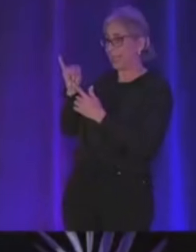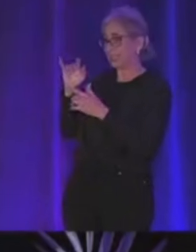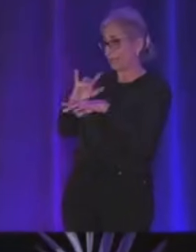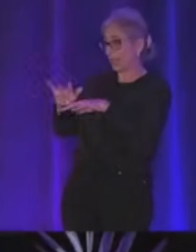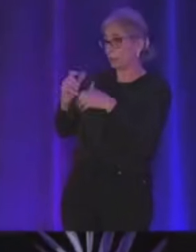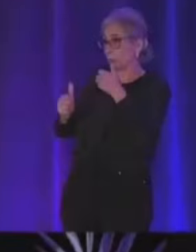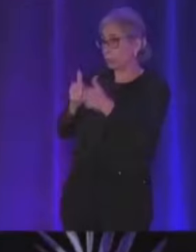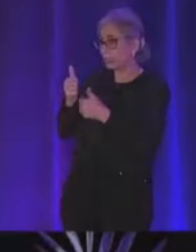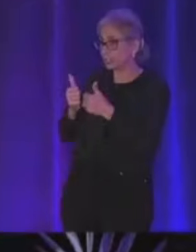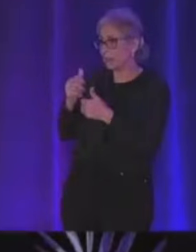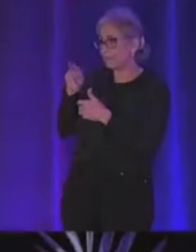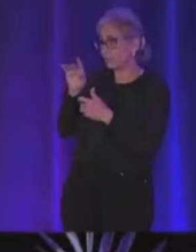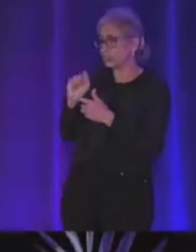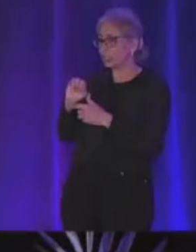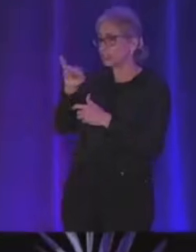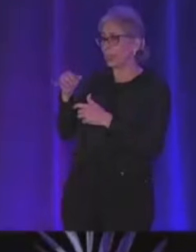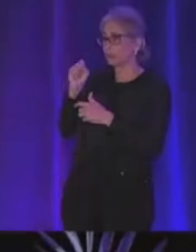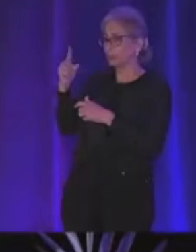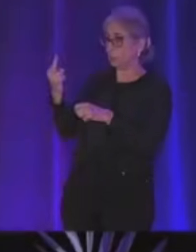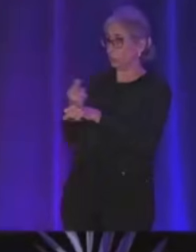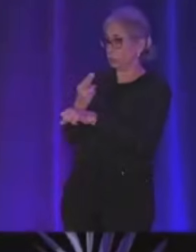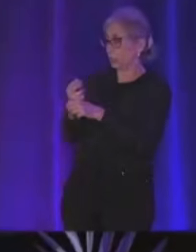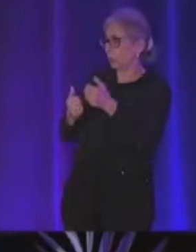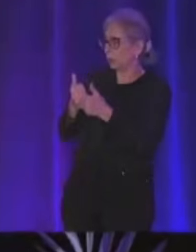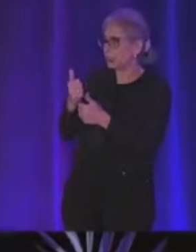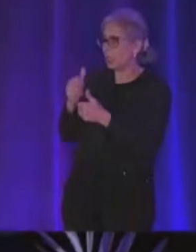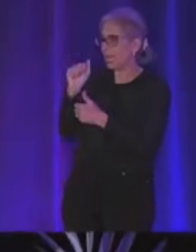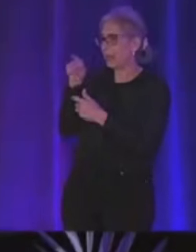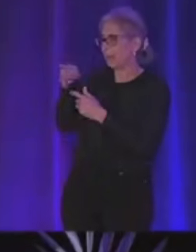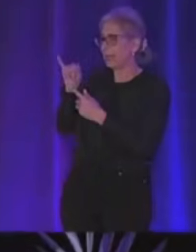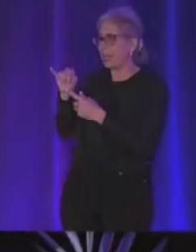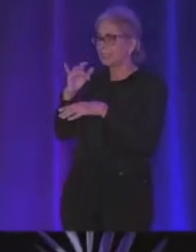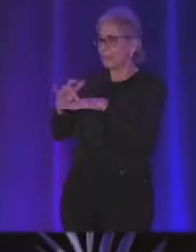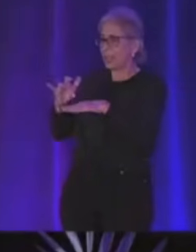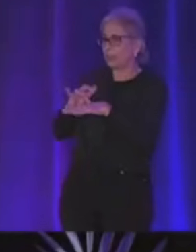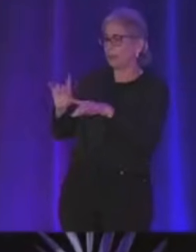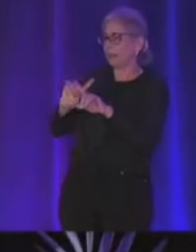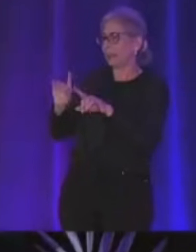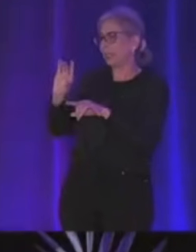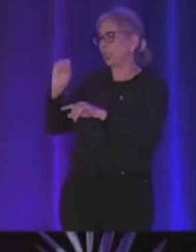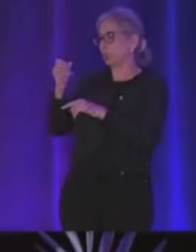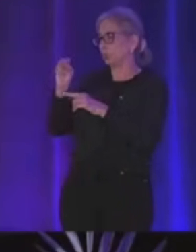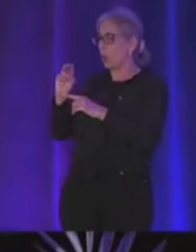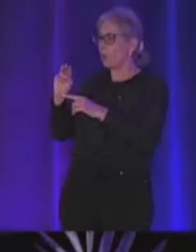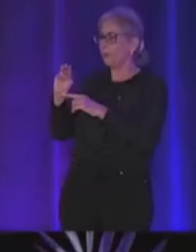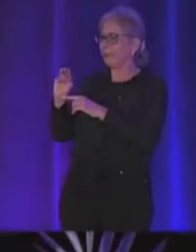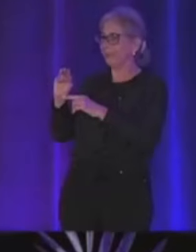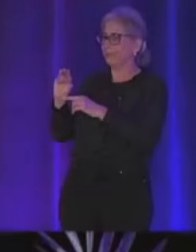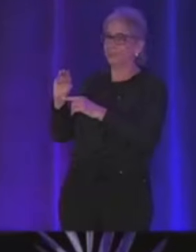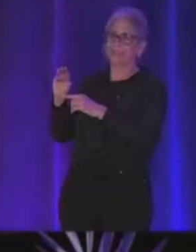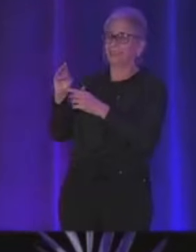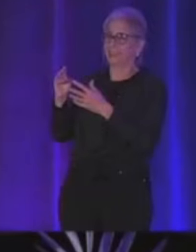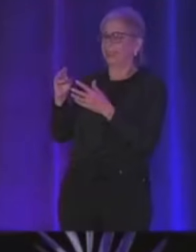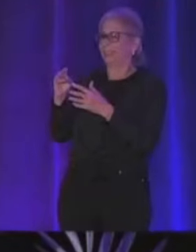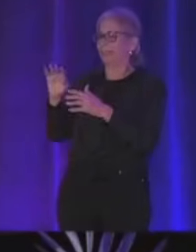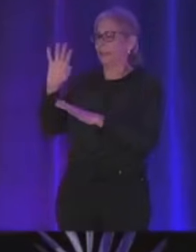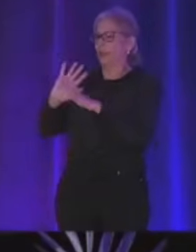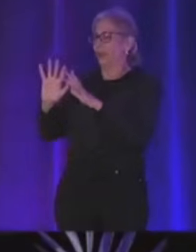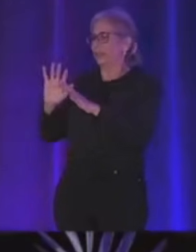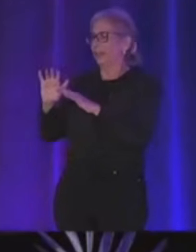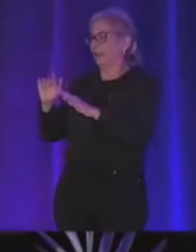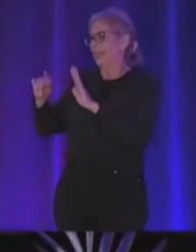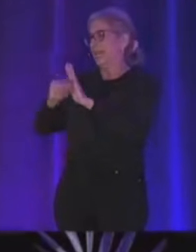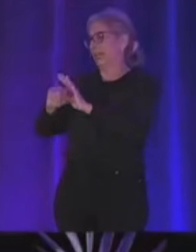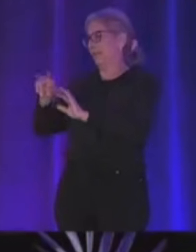what version of JavaScript you're using, because the APIs available in like Chrome 9001 are not the same as Internet Explorer